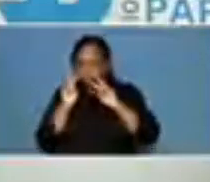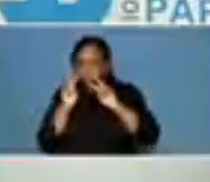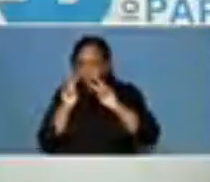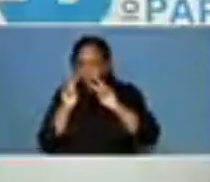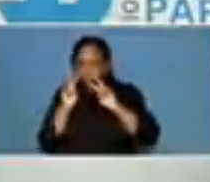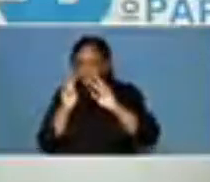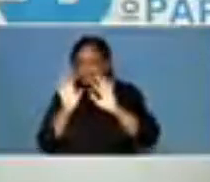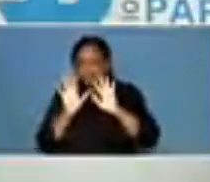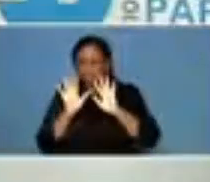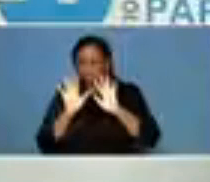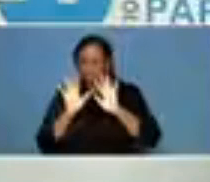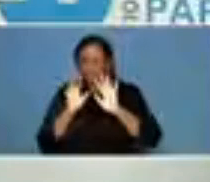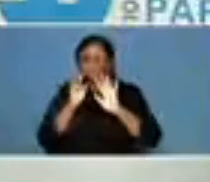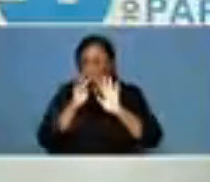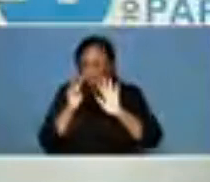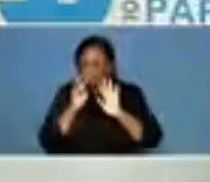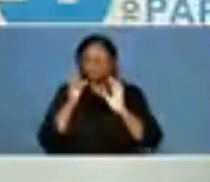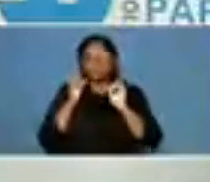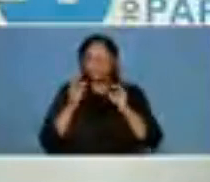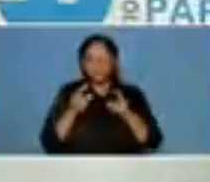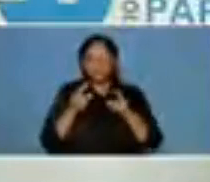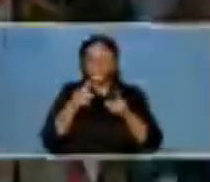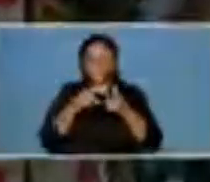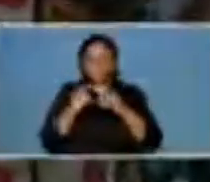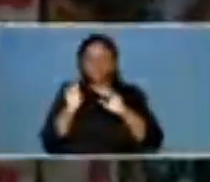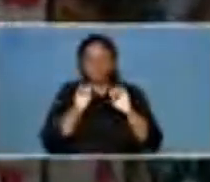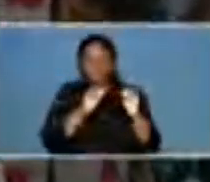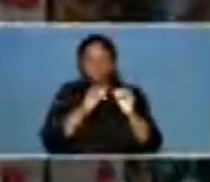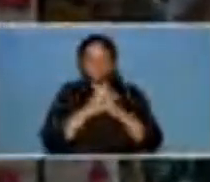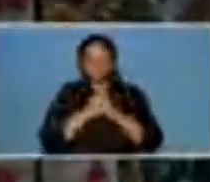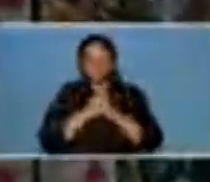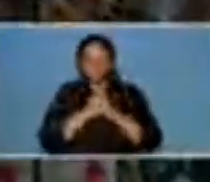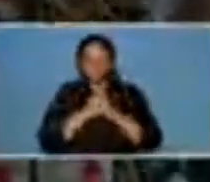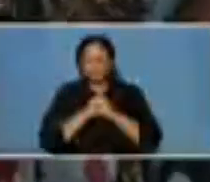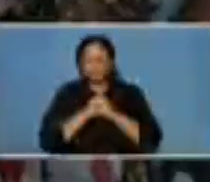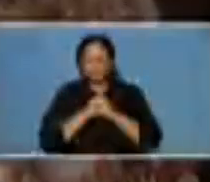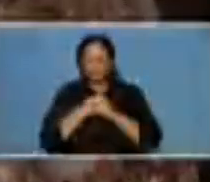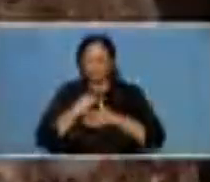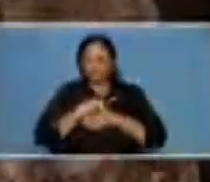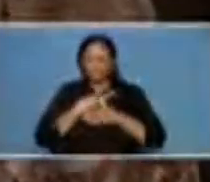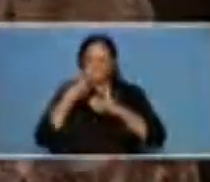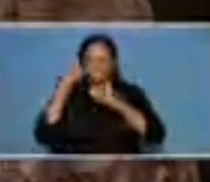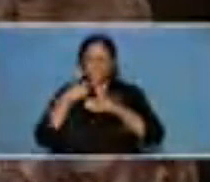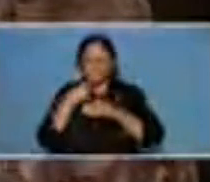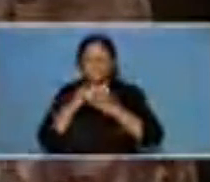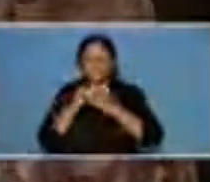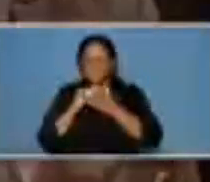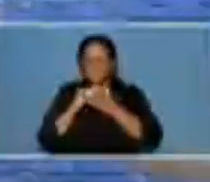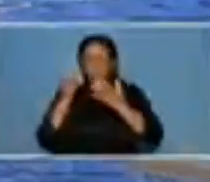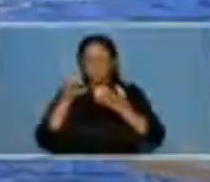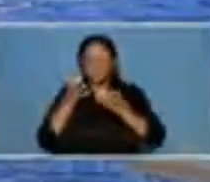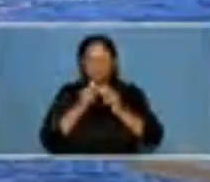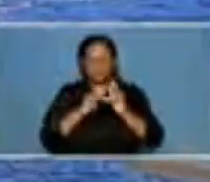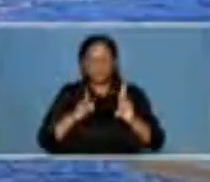They would just glance the person and move on. Officials hope their message of outreach resonates to the wider